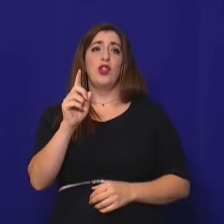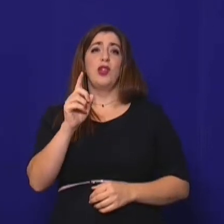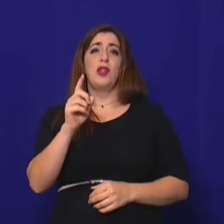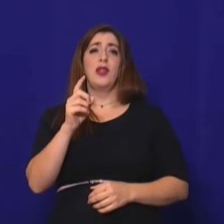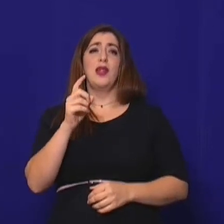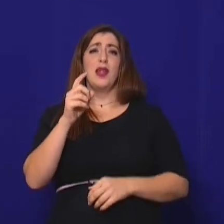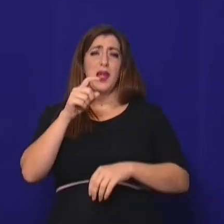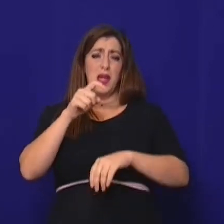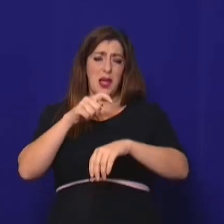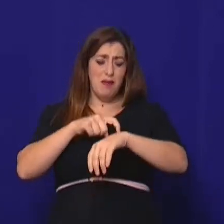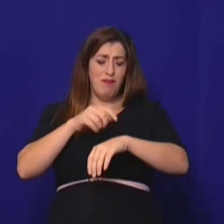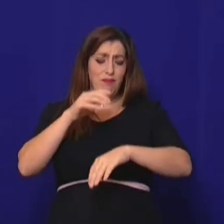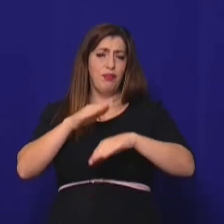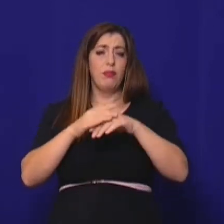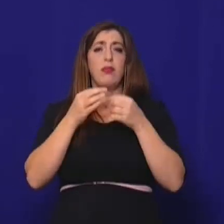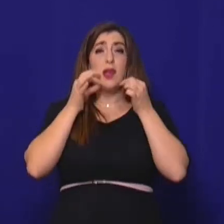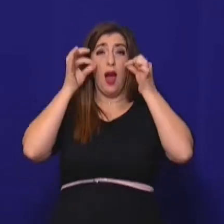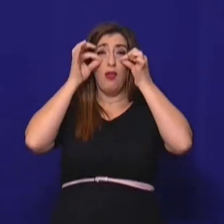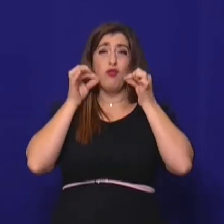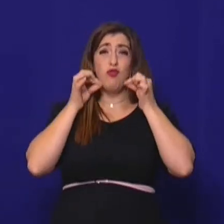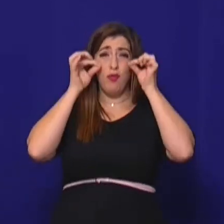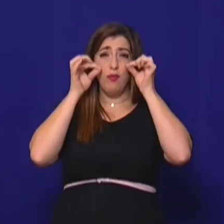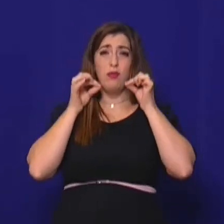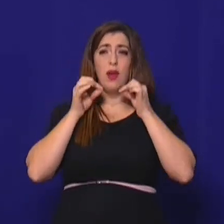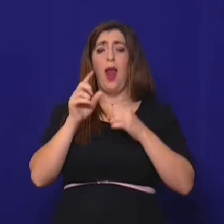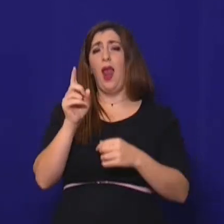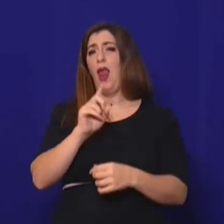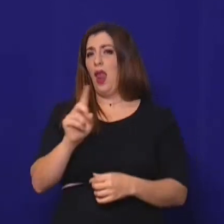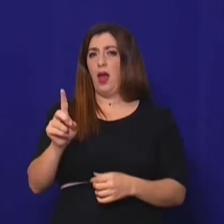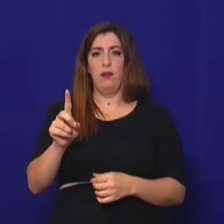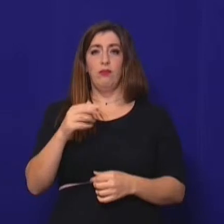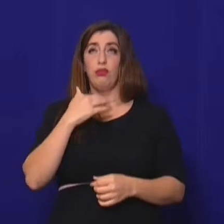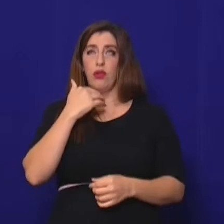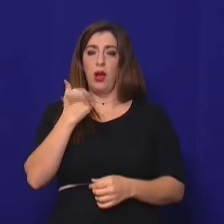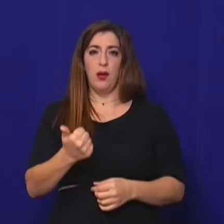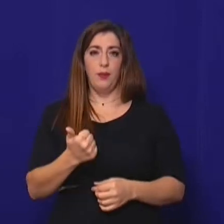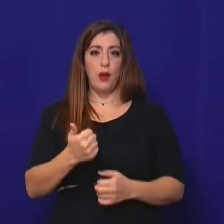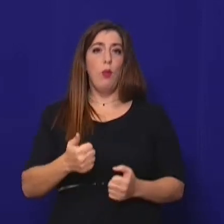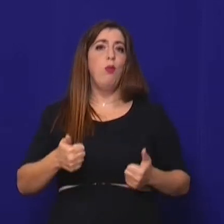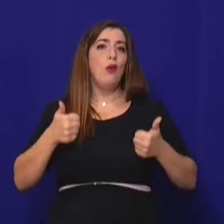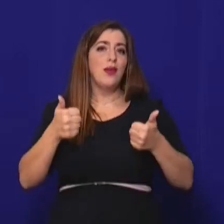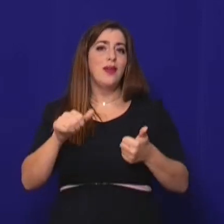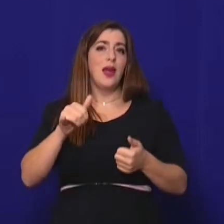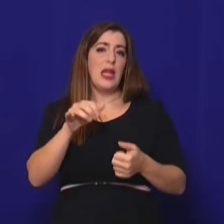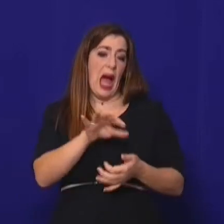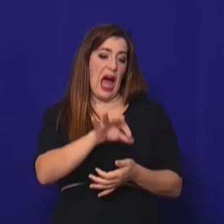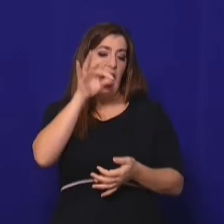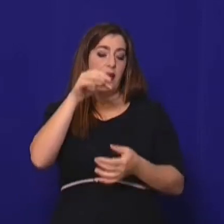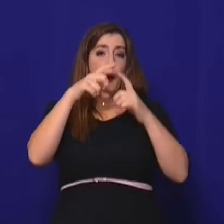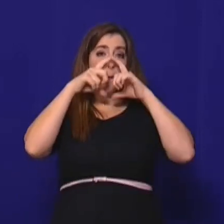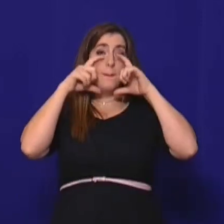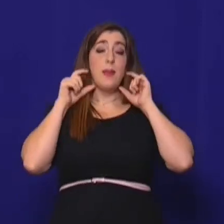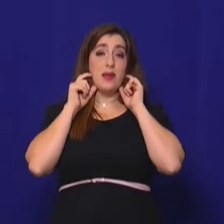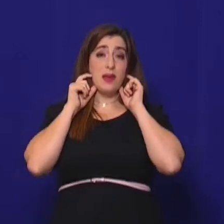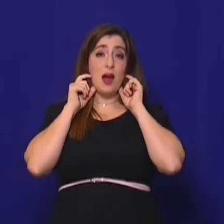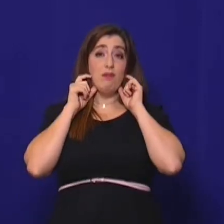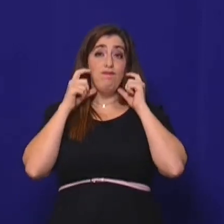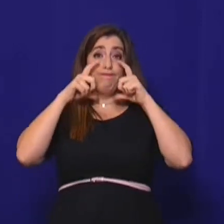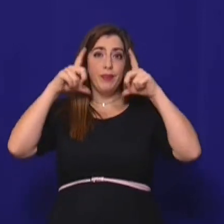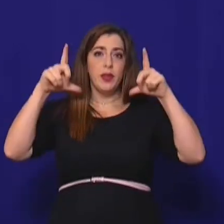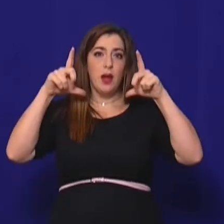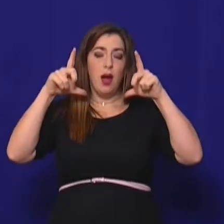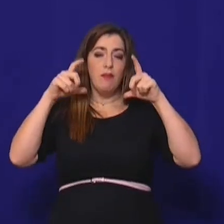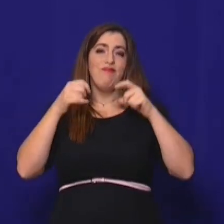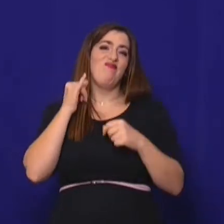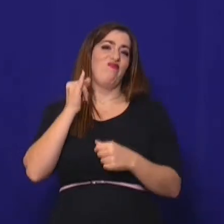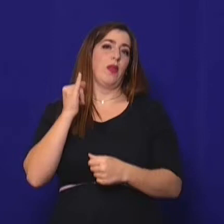il-maskra. Importanti li l-maskra li tilbes tkun maskra li tkun tiġik tajjeb. Jekk il-maskra tiġi kbira ovvja li